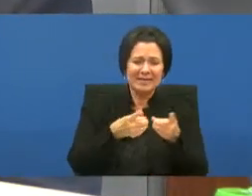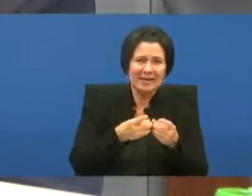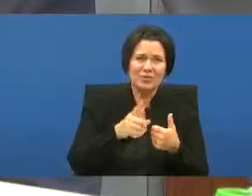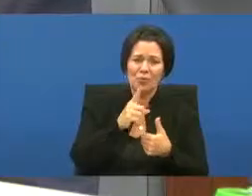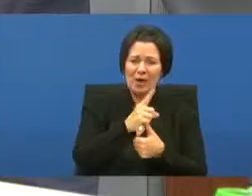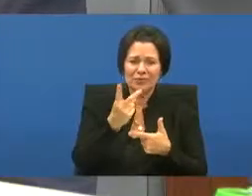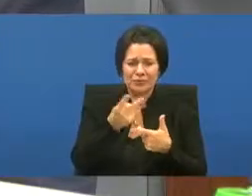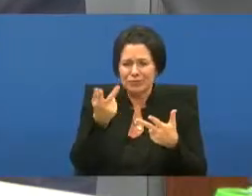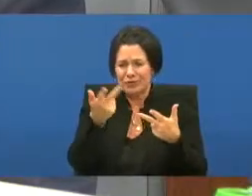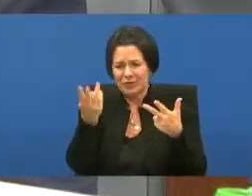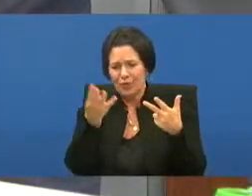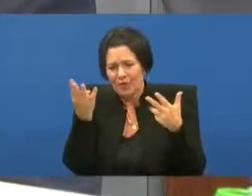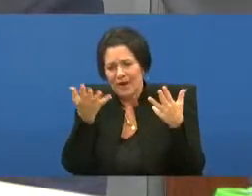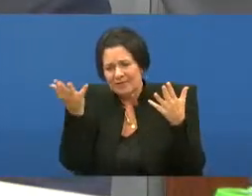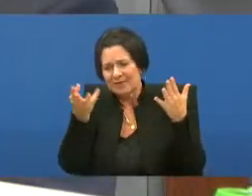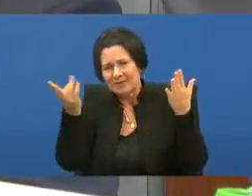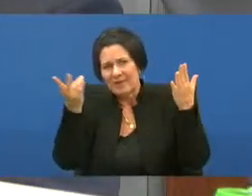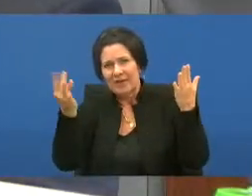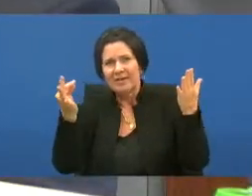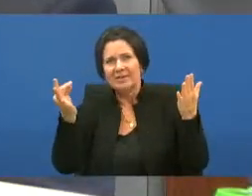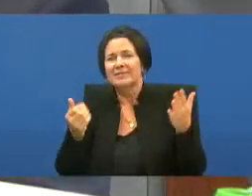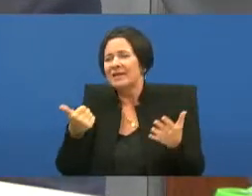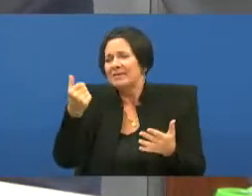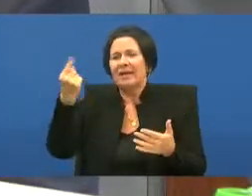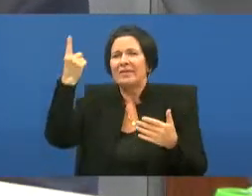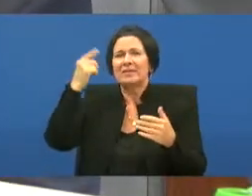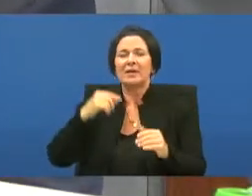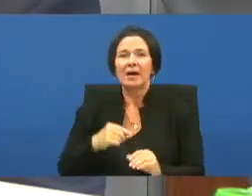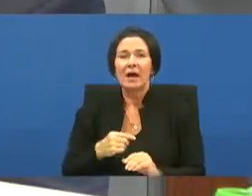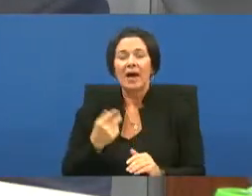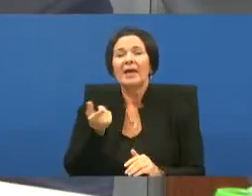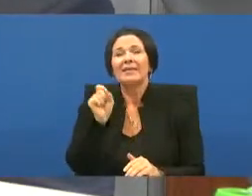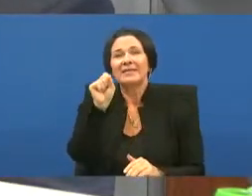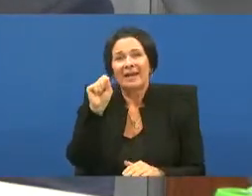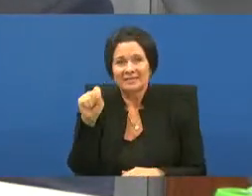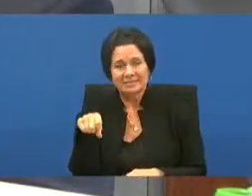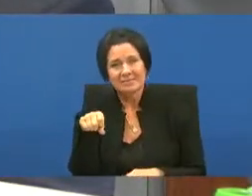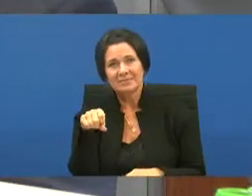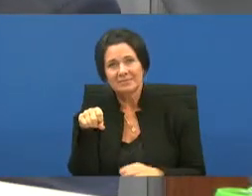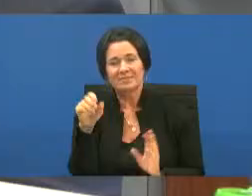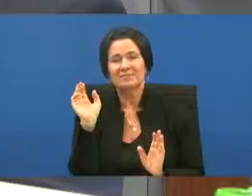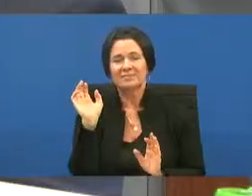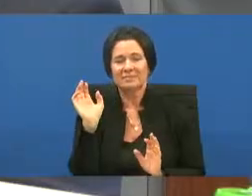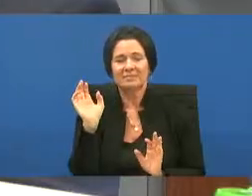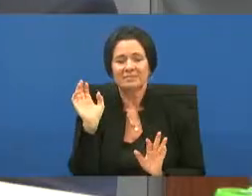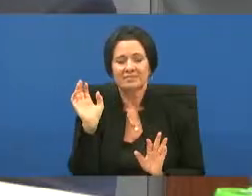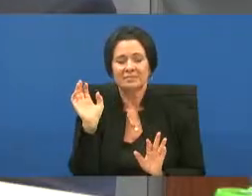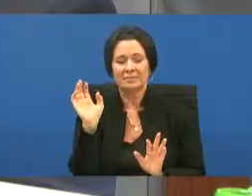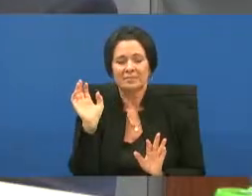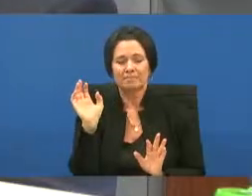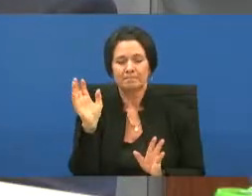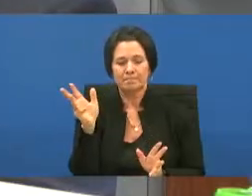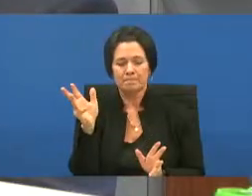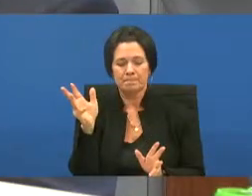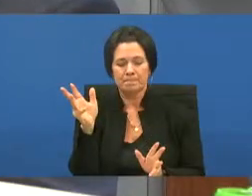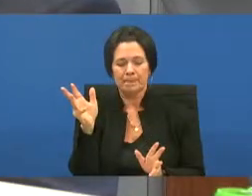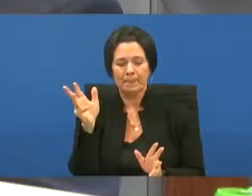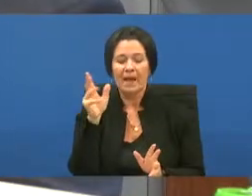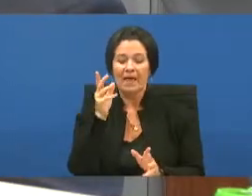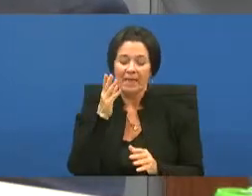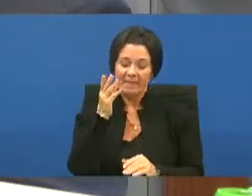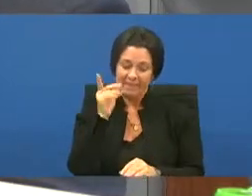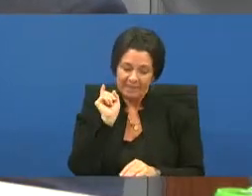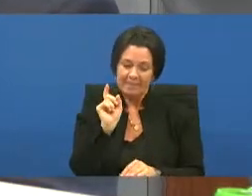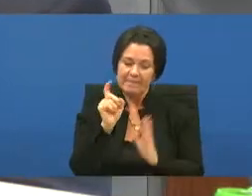where we want to invest in our community. Yes, I think that there is a correct attitude